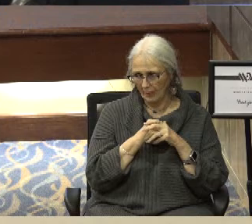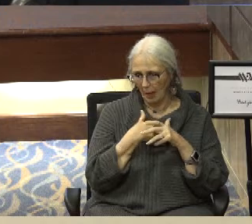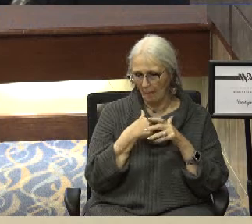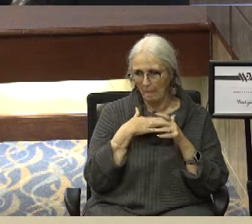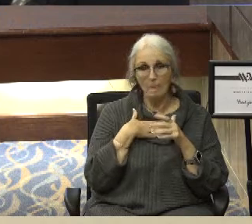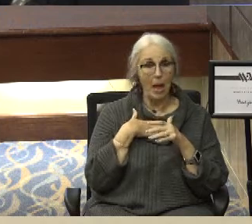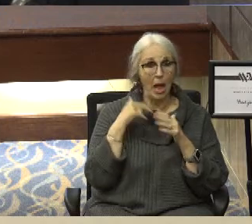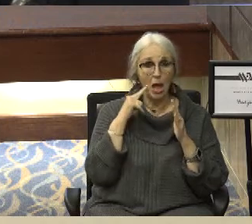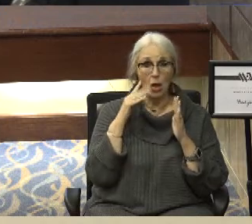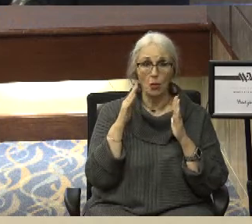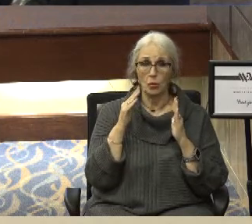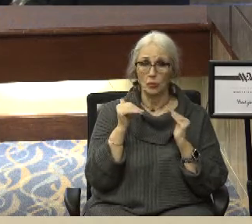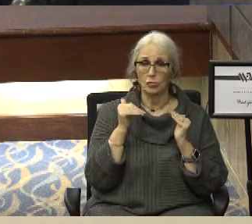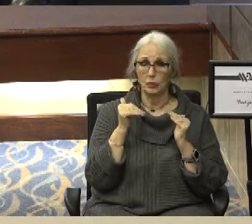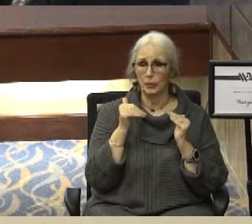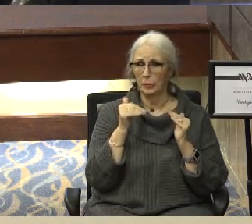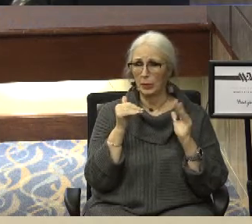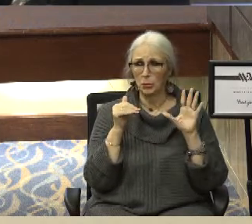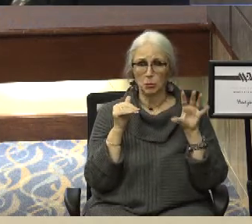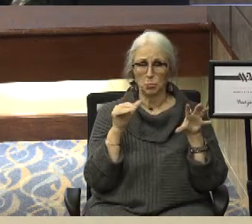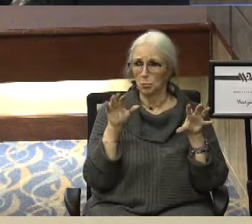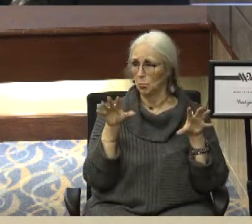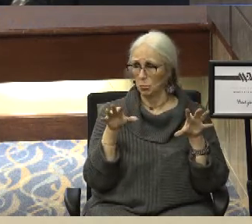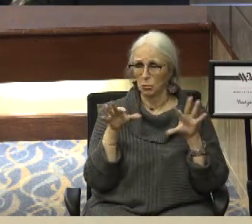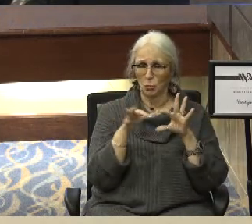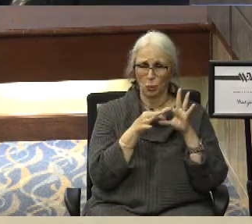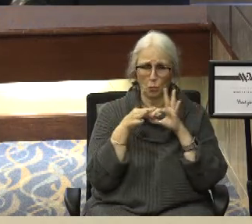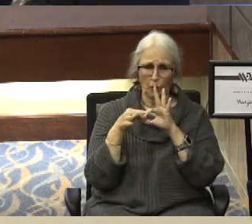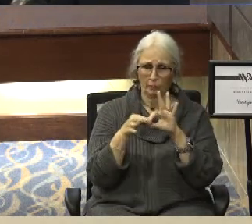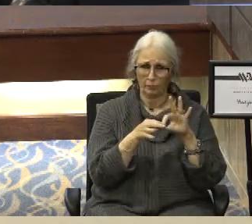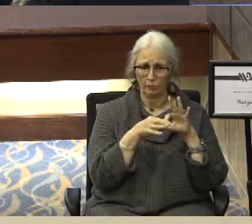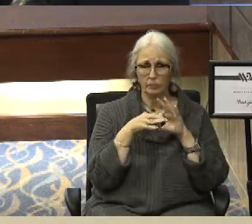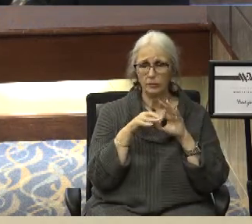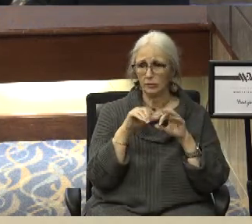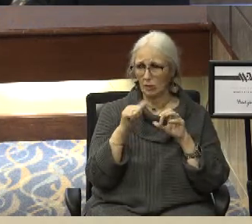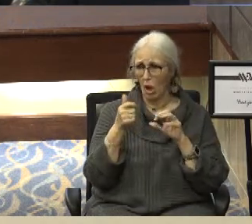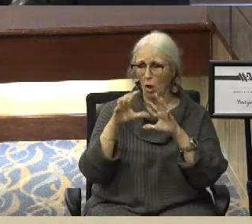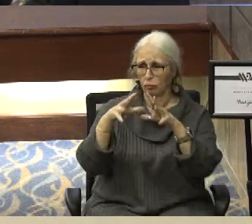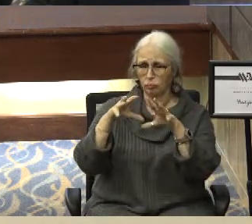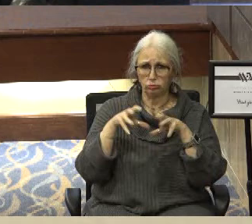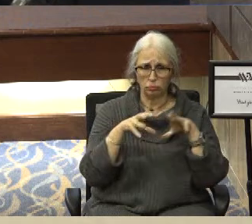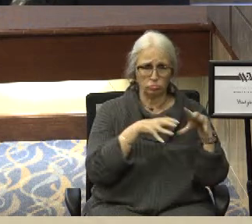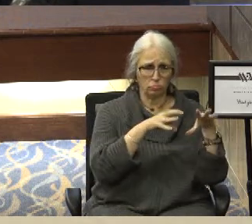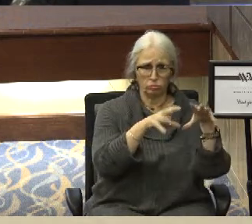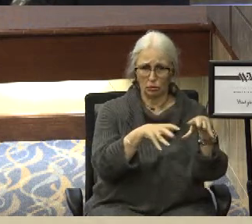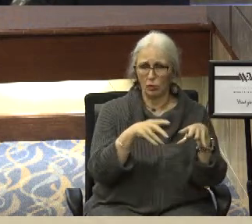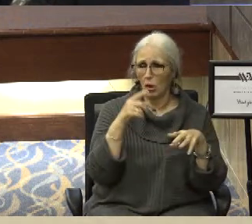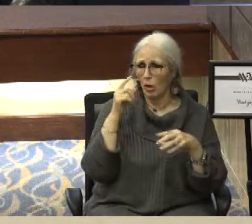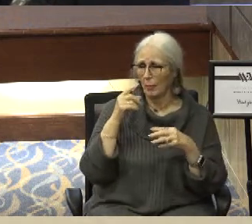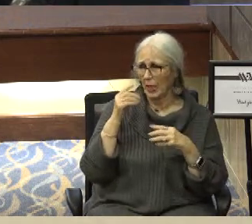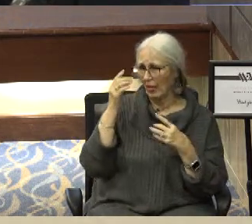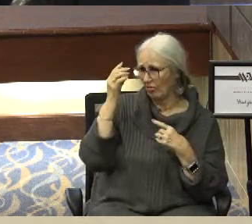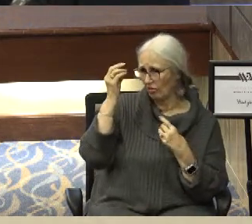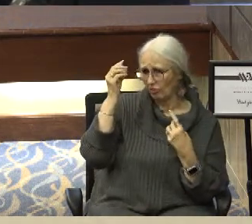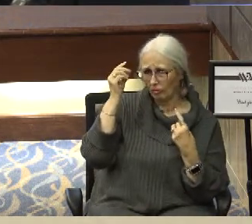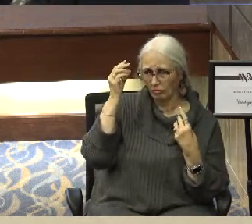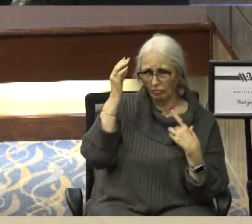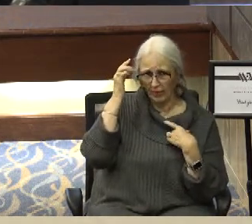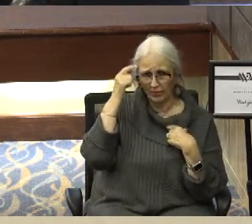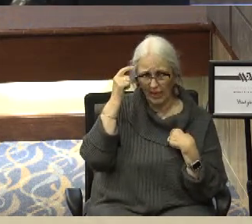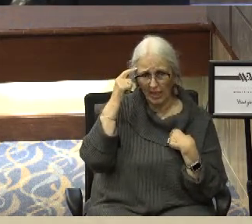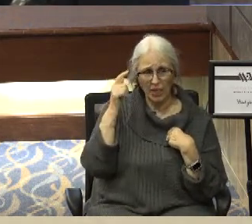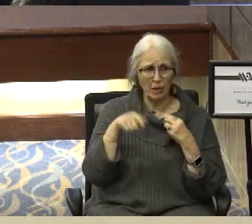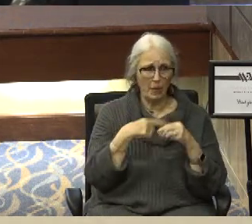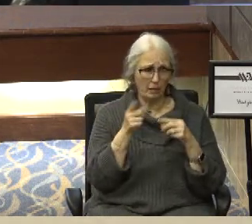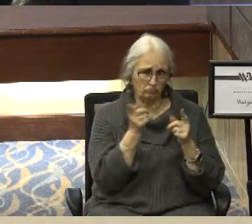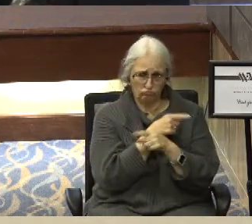is that we'll be in close coordination with all parties to make sure that we're being thoughtful about when that gets